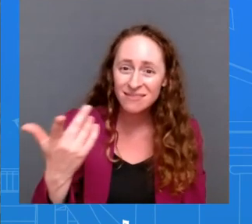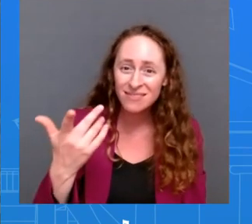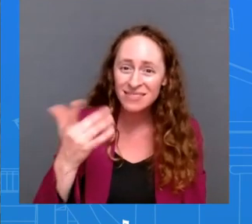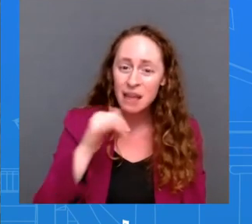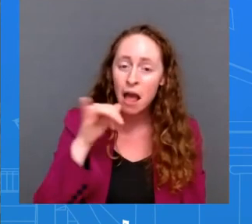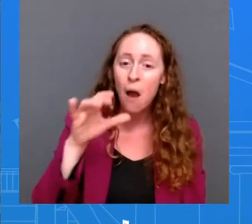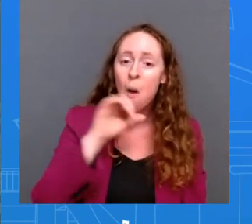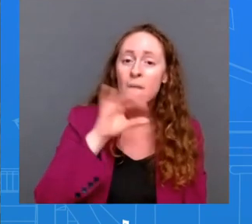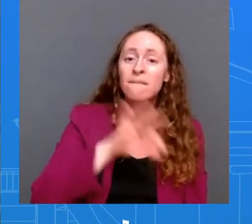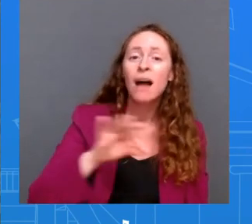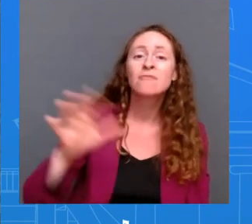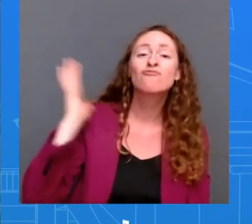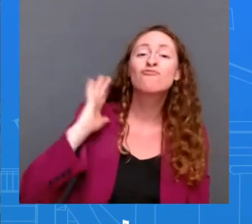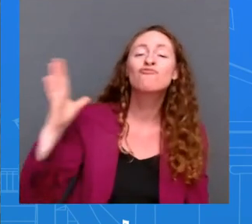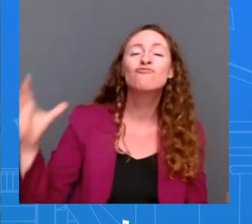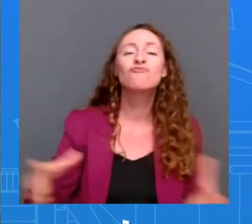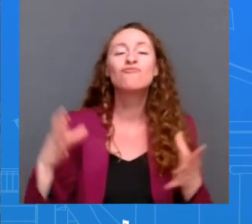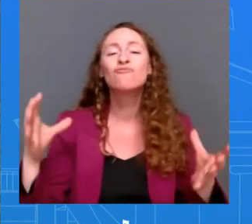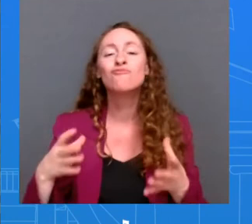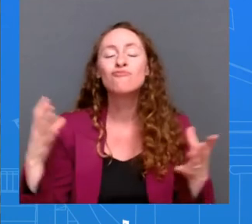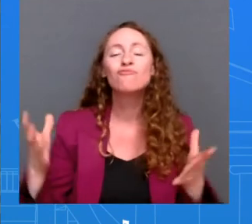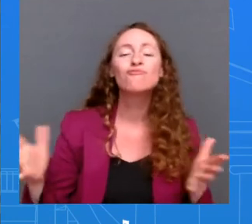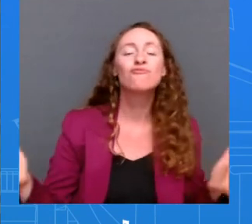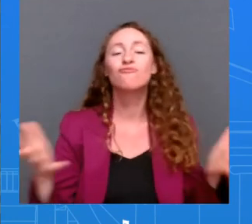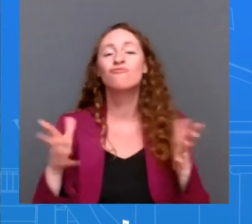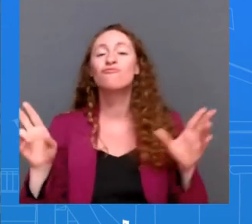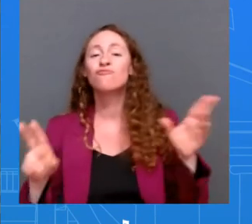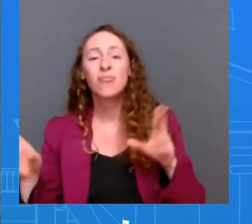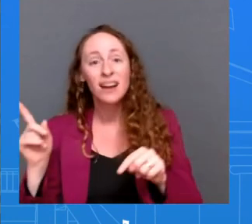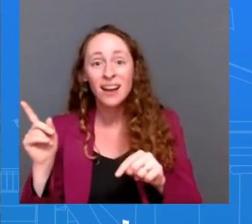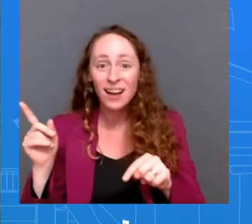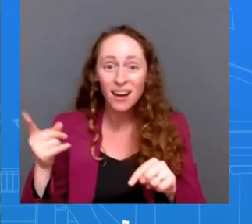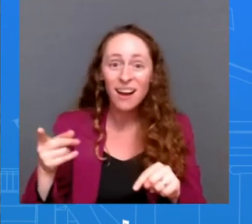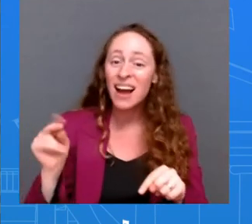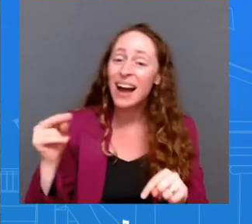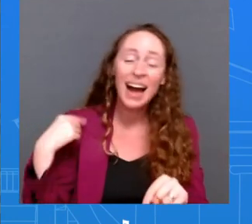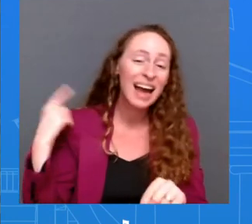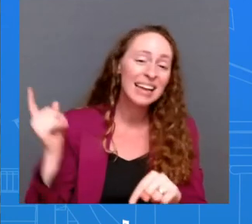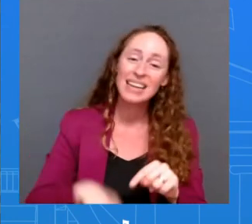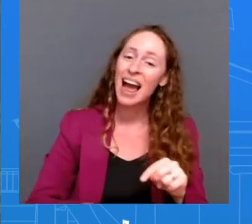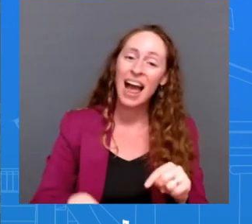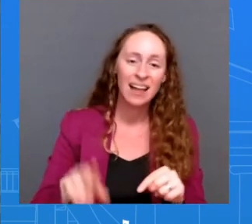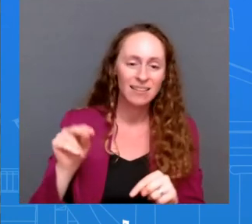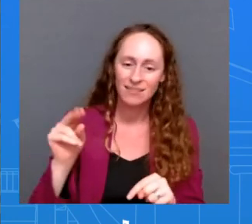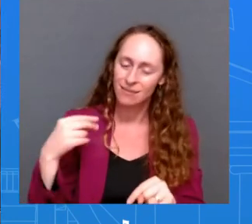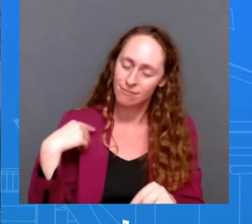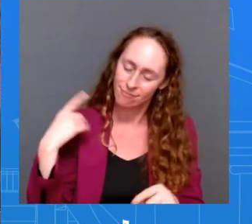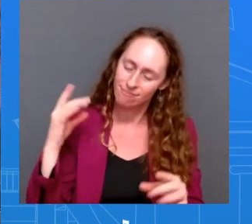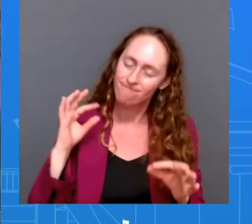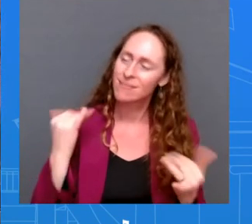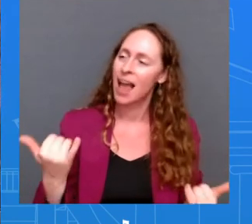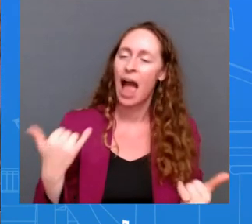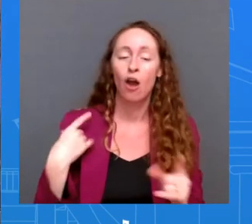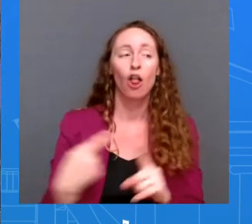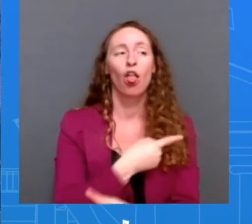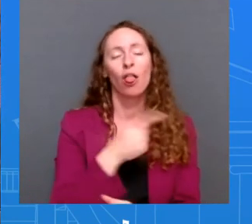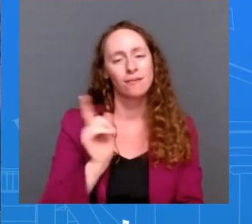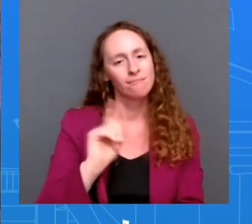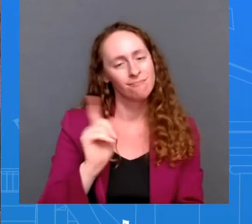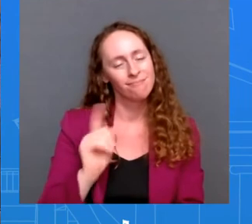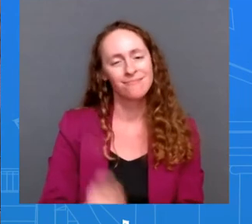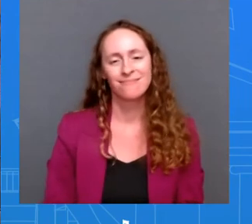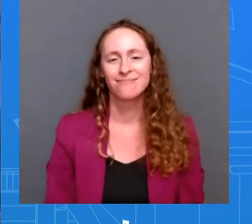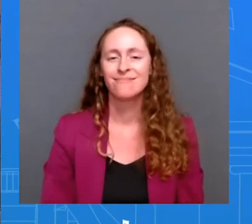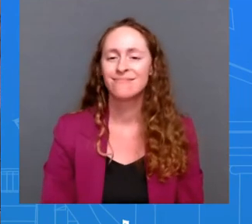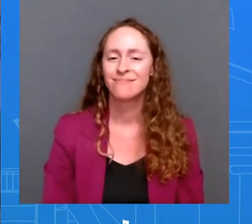way. I'm just going to go ahead. Thanks, Karine. Can you walk us through the president's involvement and engagement on the monkeypox outbreak? When